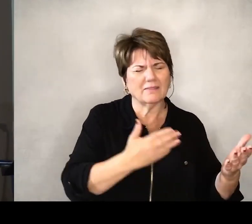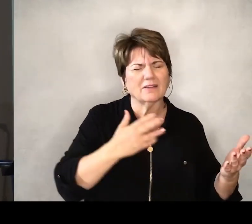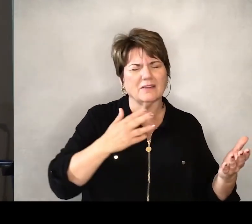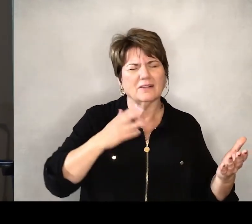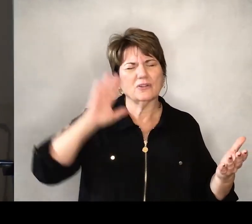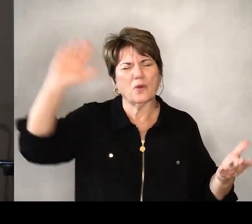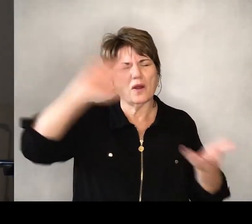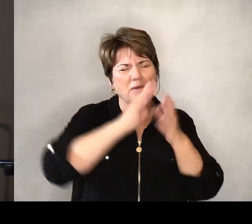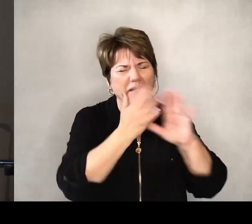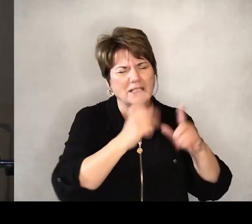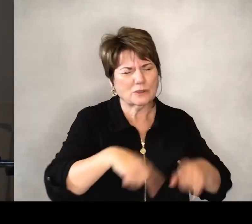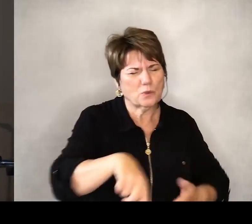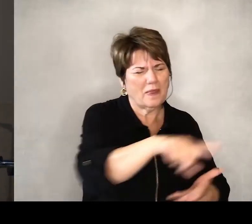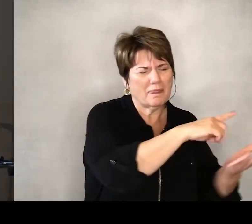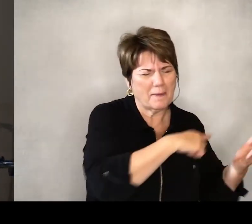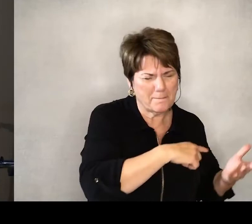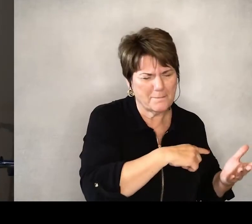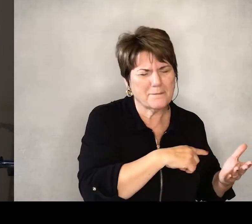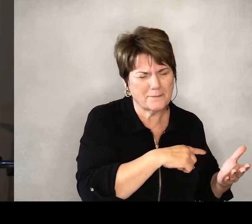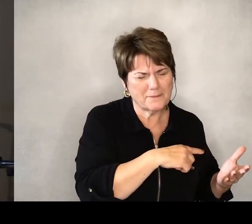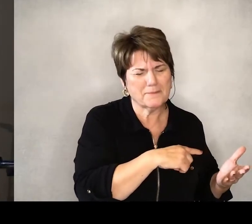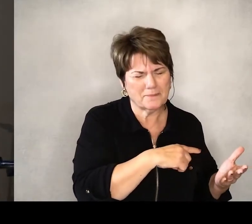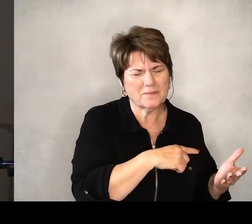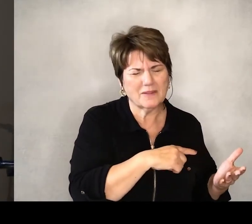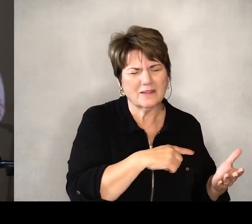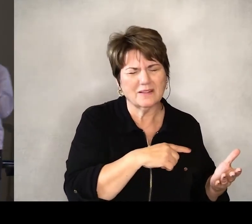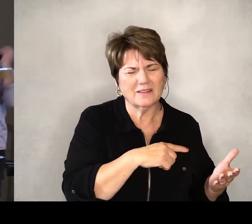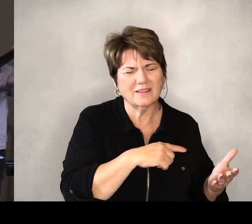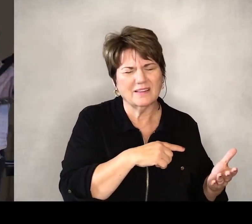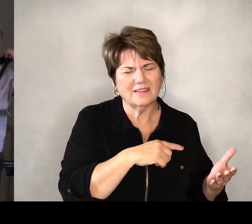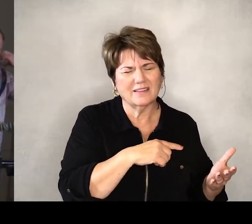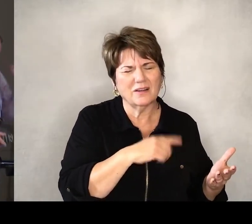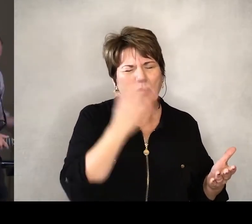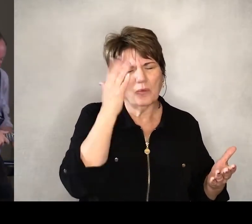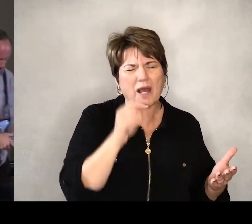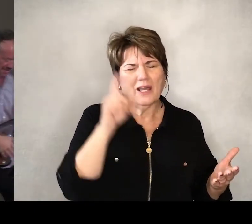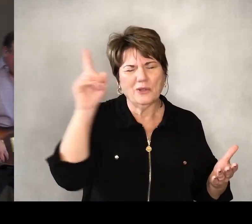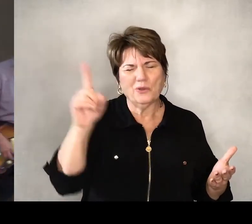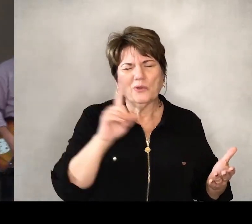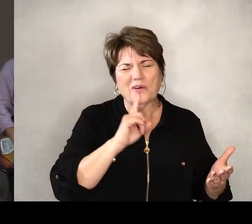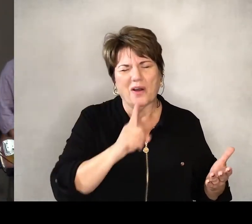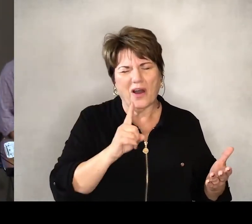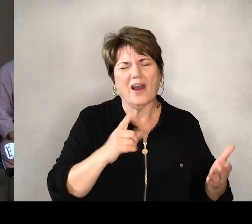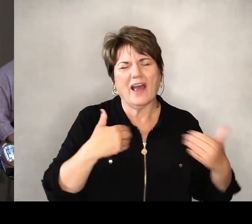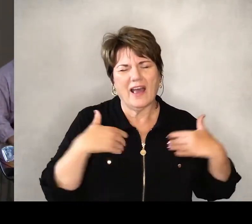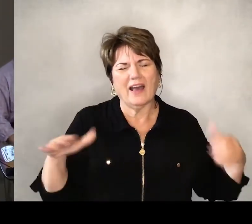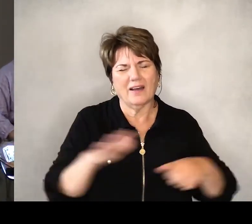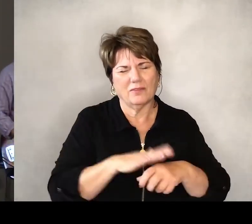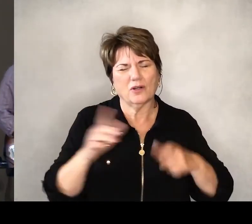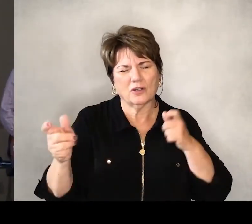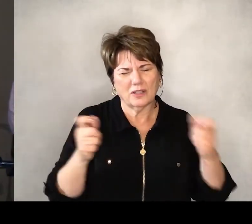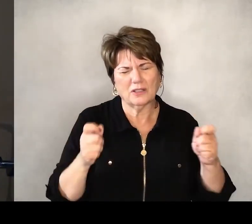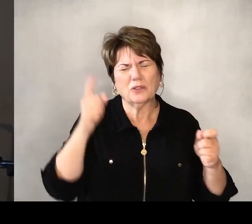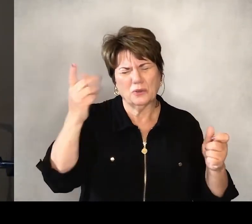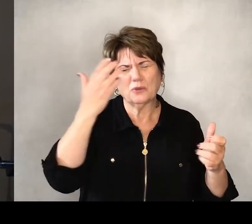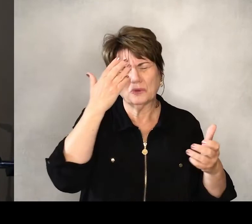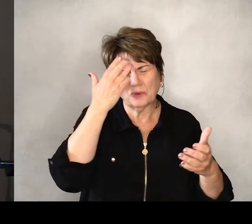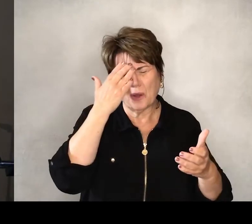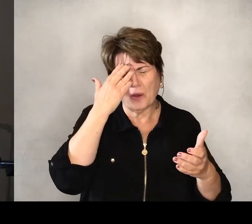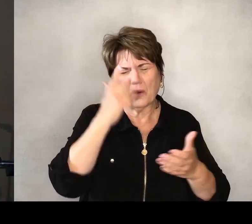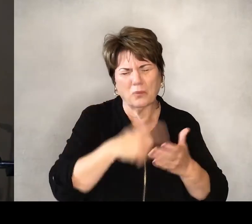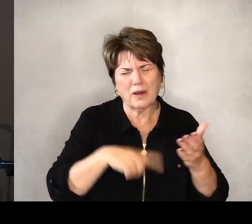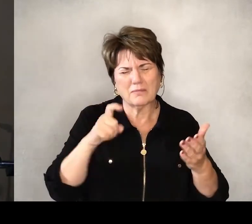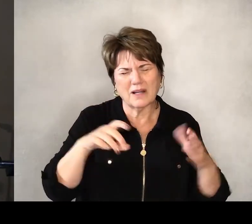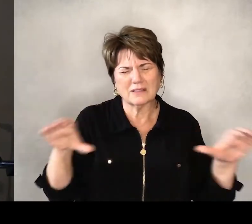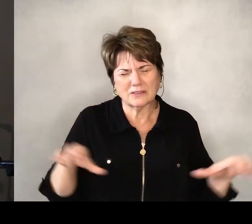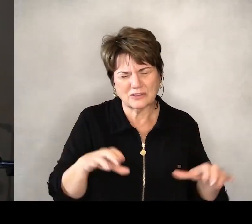peace. That you would give them a sense that you are actually in charge, that you actually know what you're doing, that you can